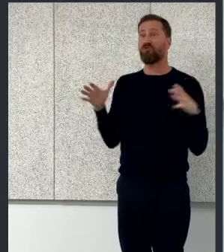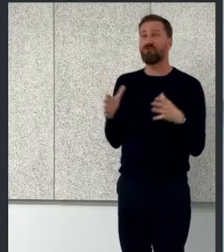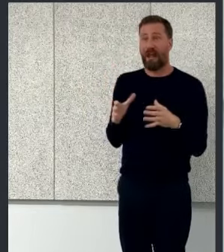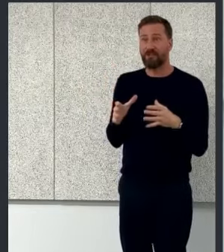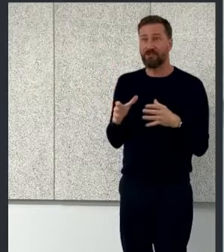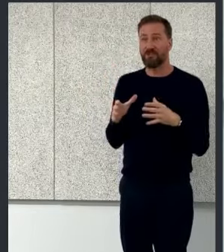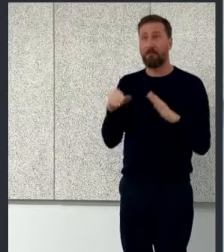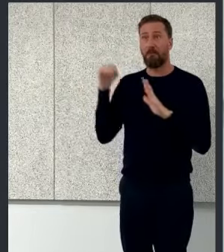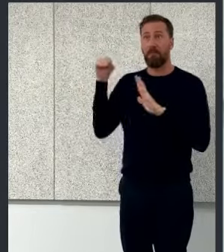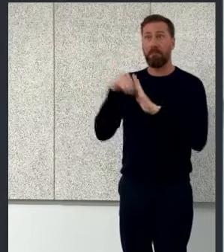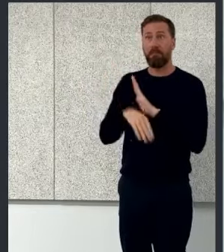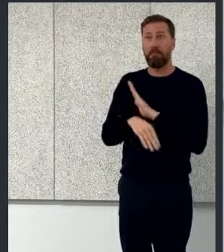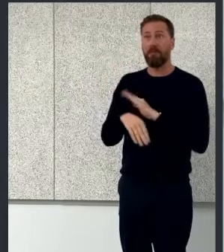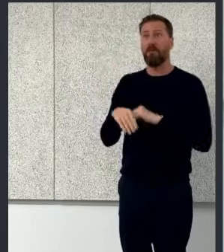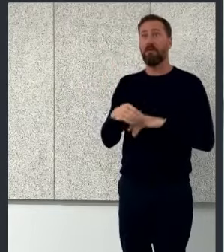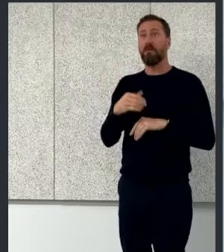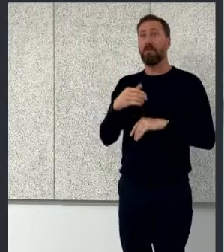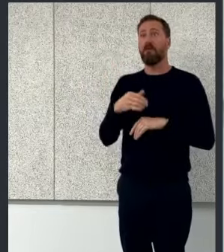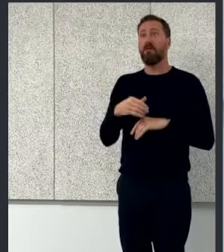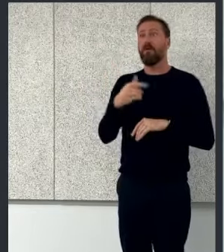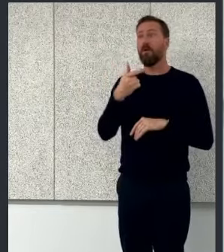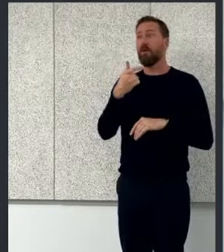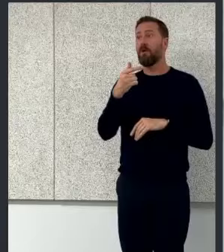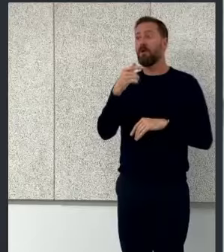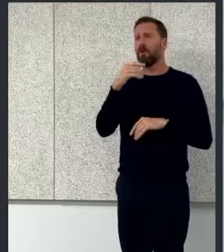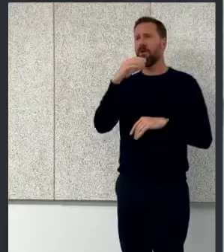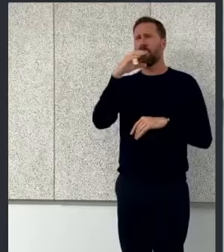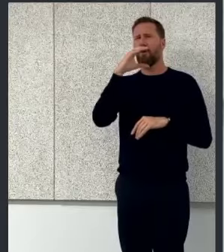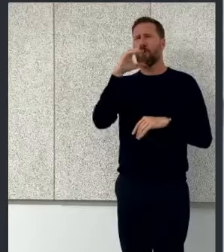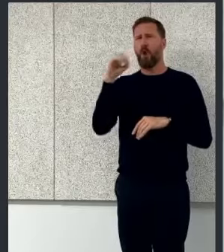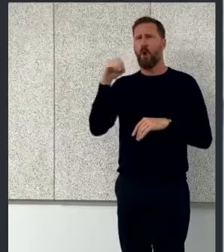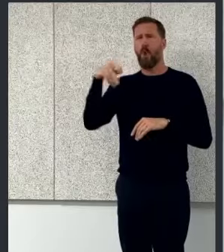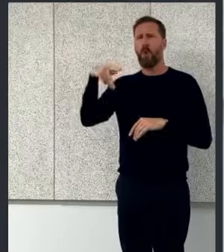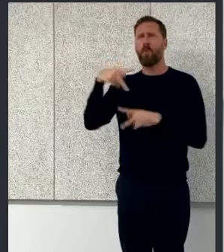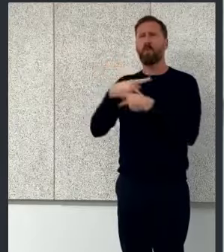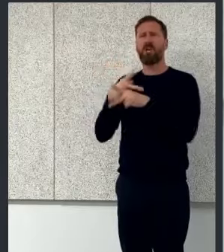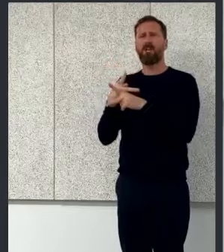co-pros, any other kind of like programmatic trends, or